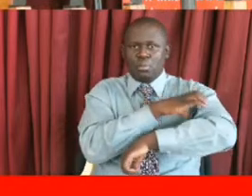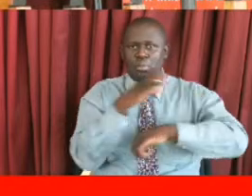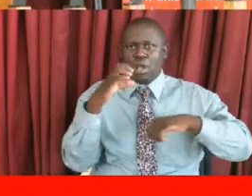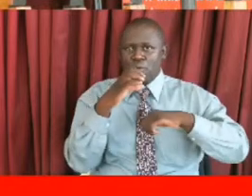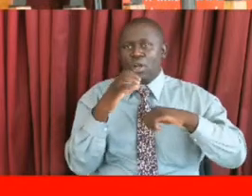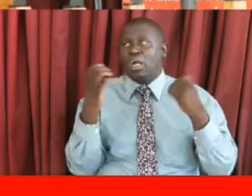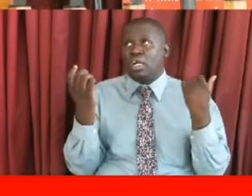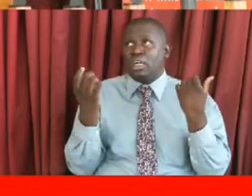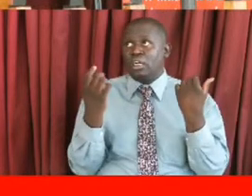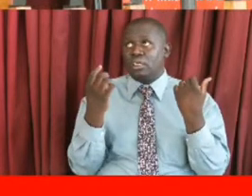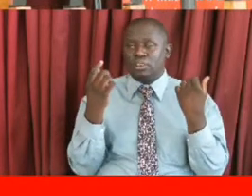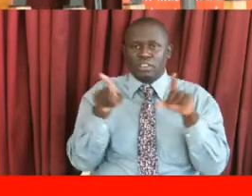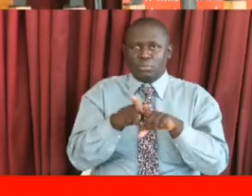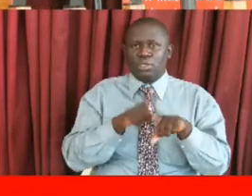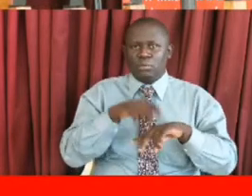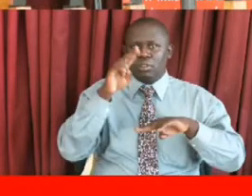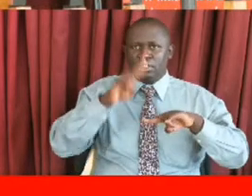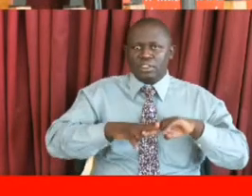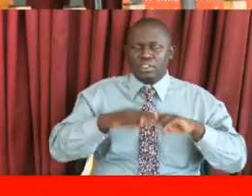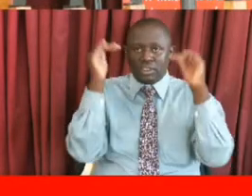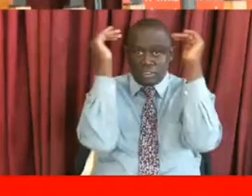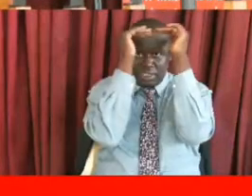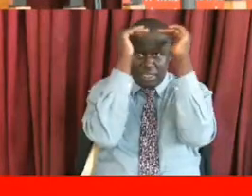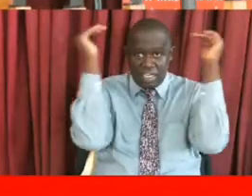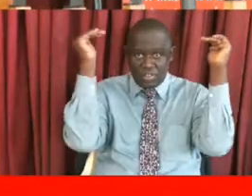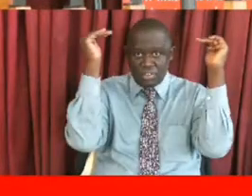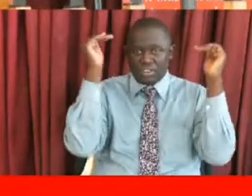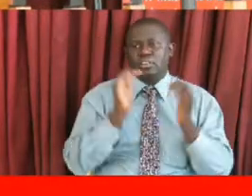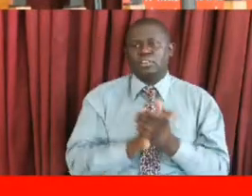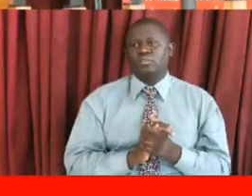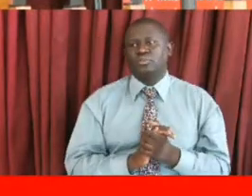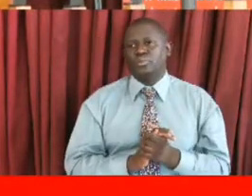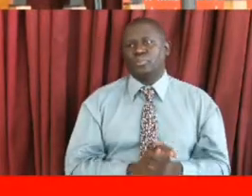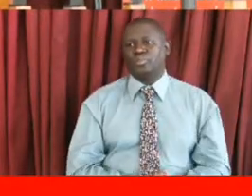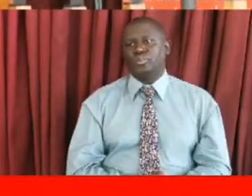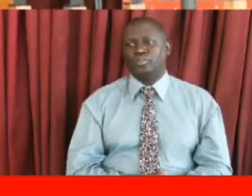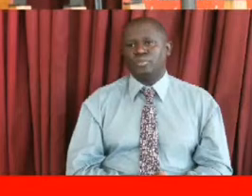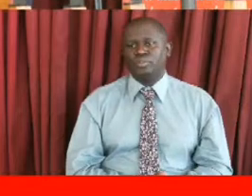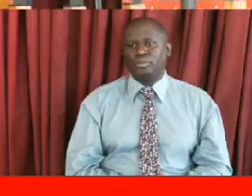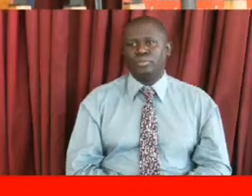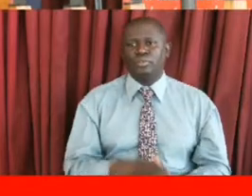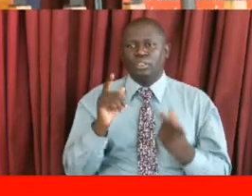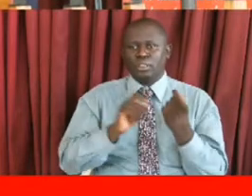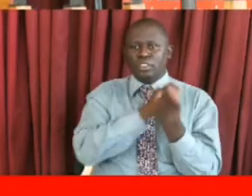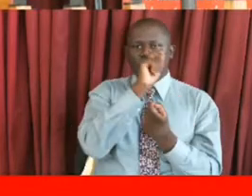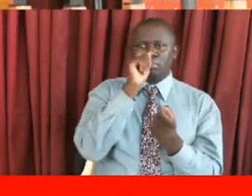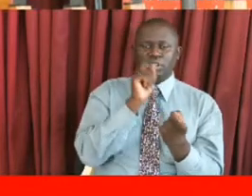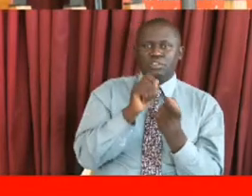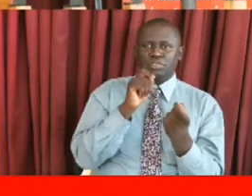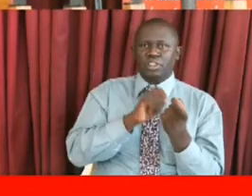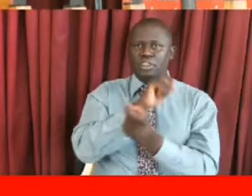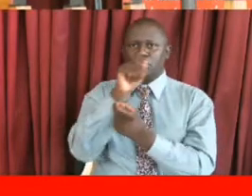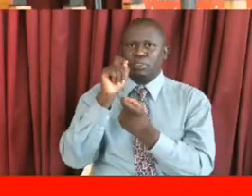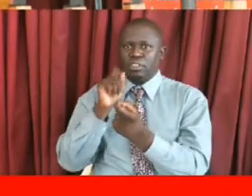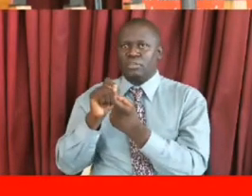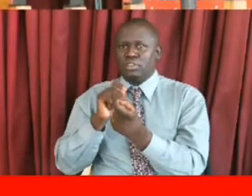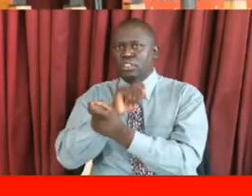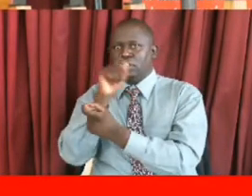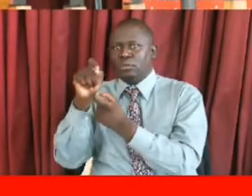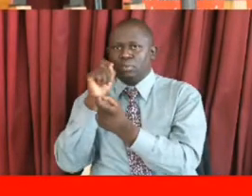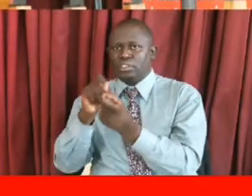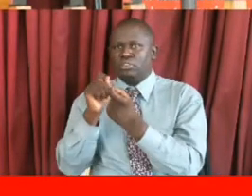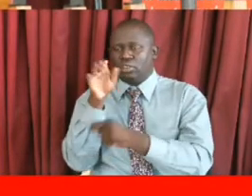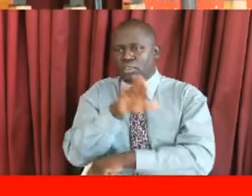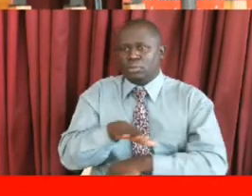sits in the heavens so he has a specific place where he